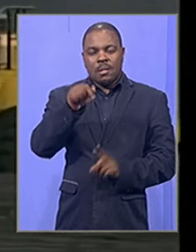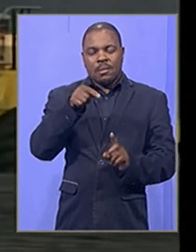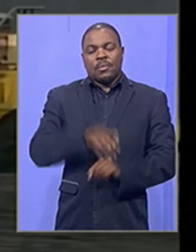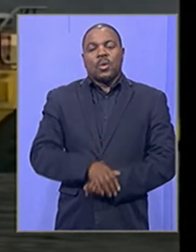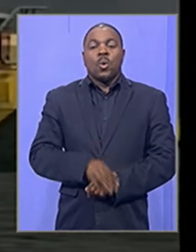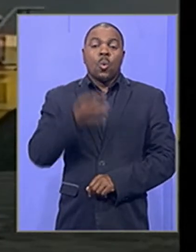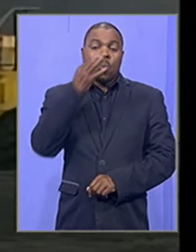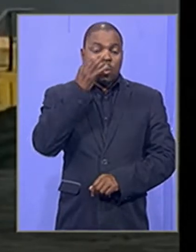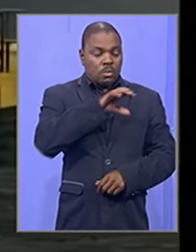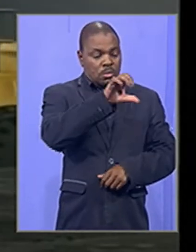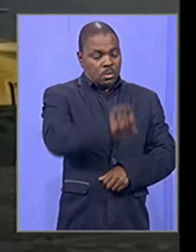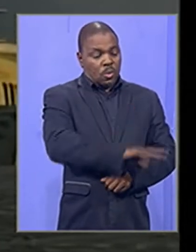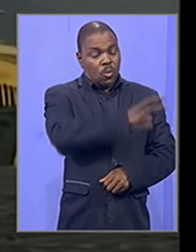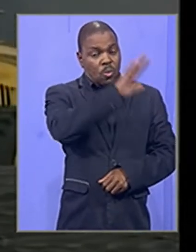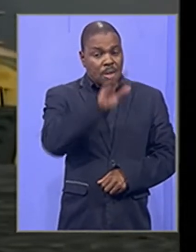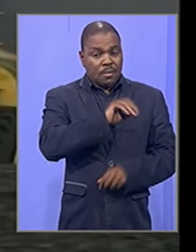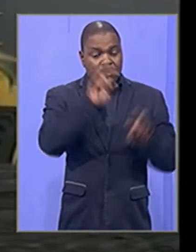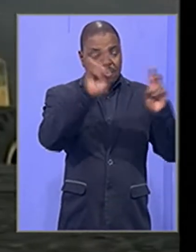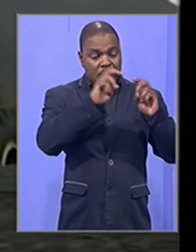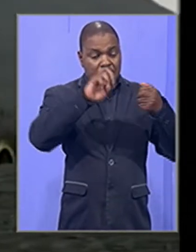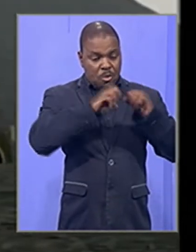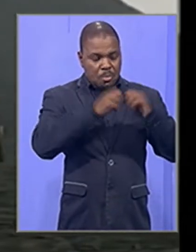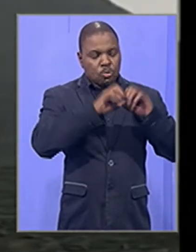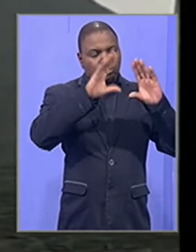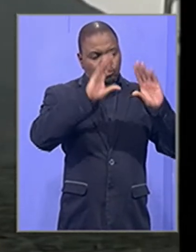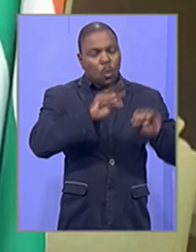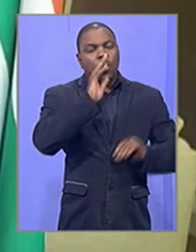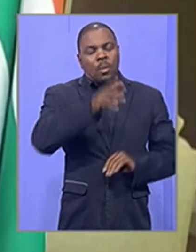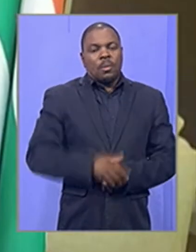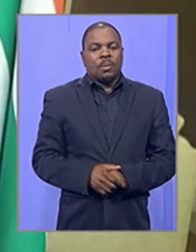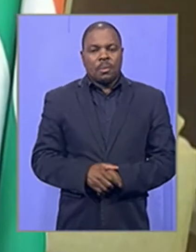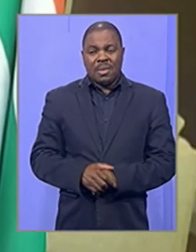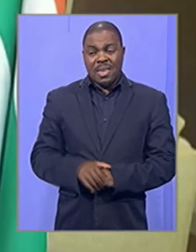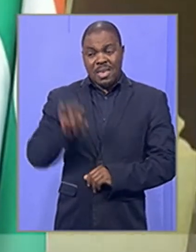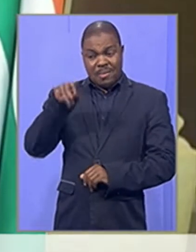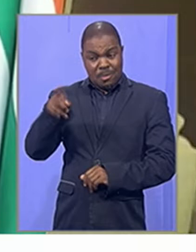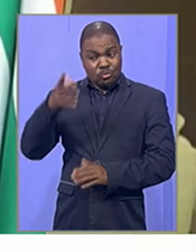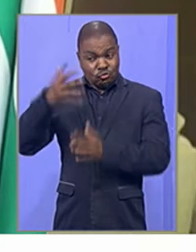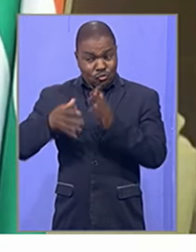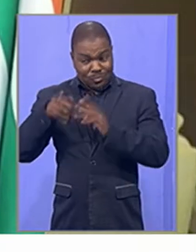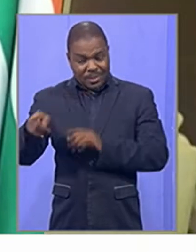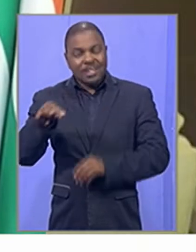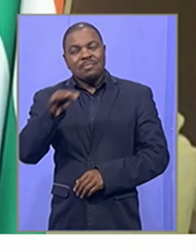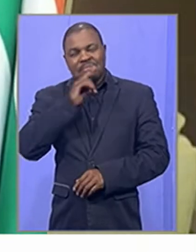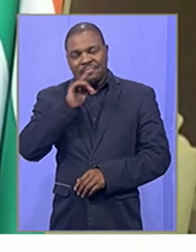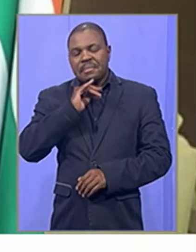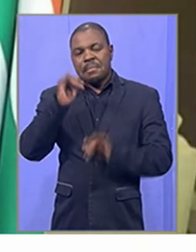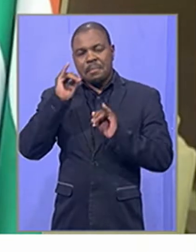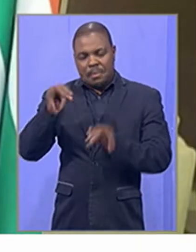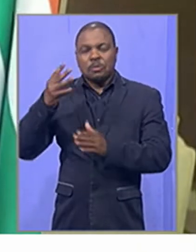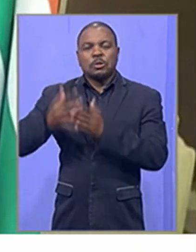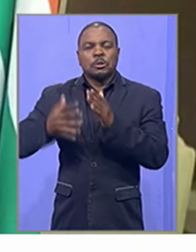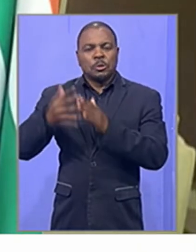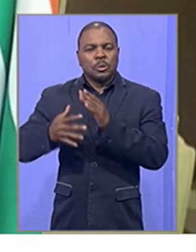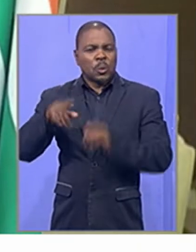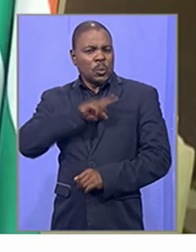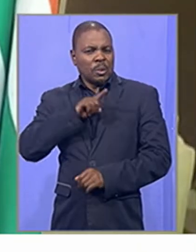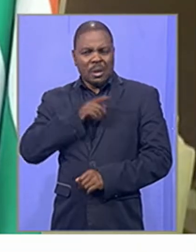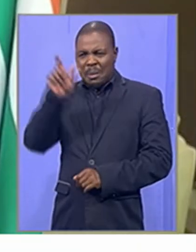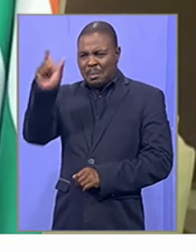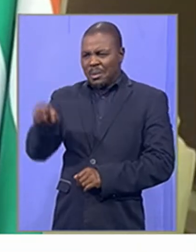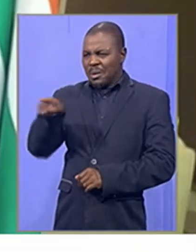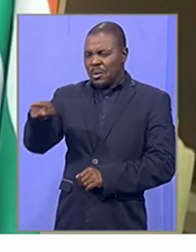energy mo nageng a tlile go rarabololwa. If this was a joke, I think it was in bad taste, particularly coming from a member